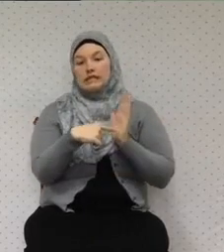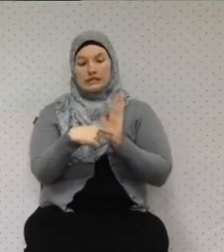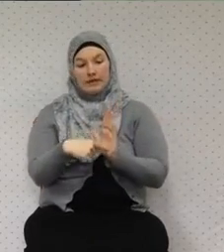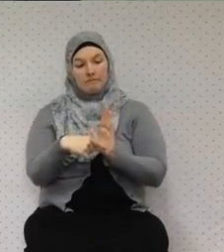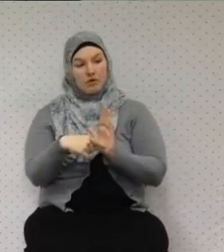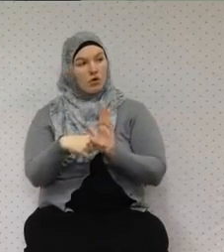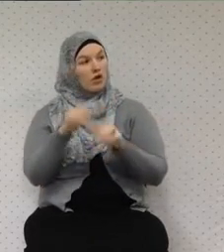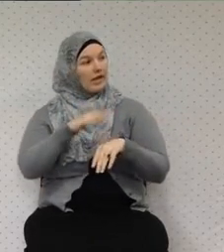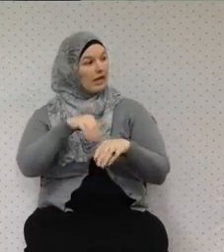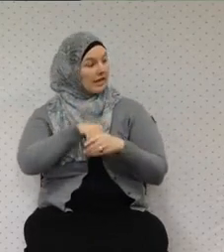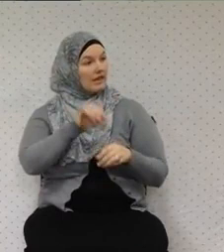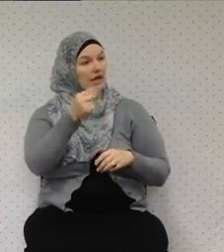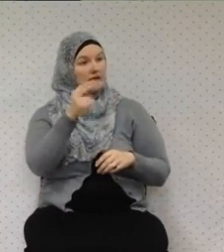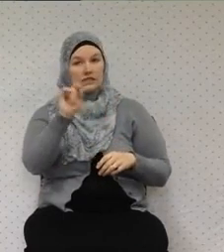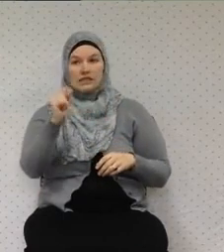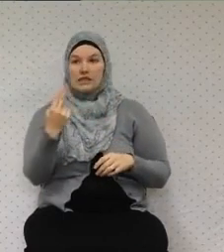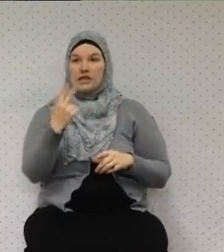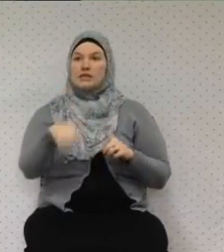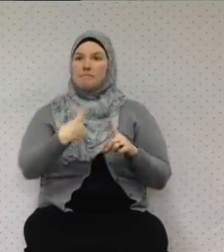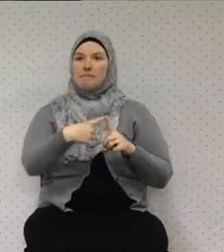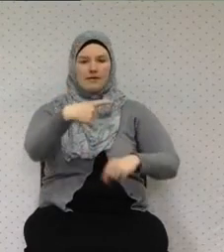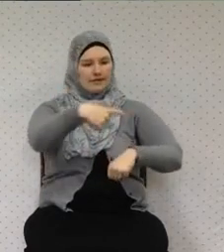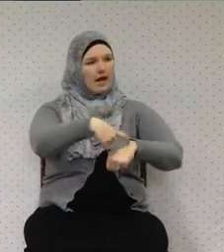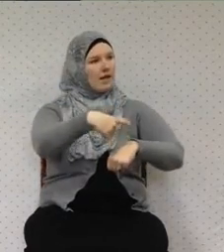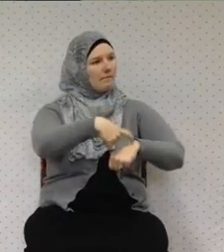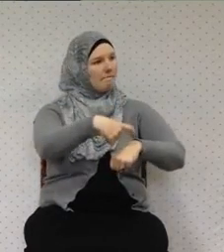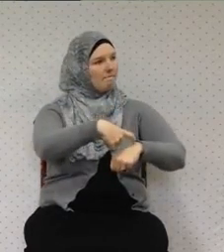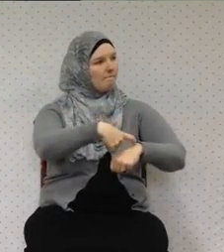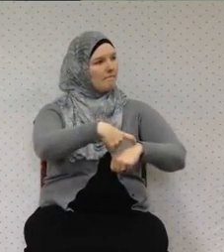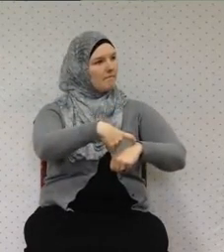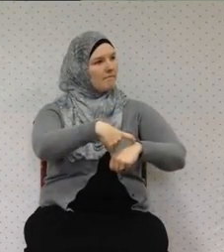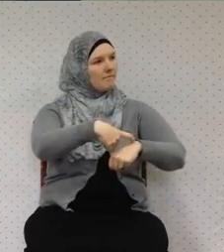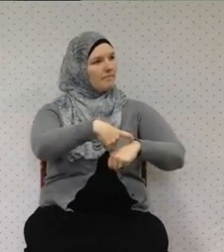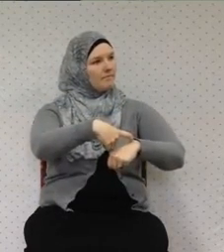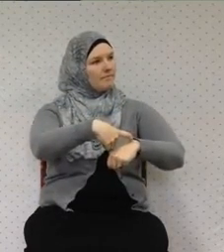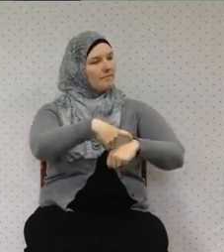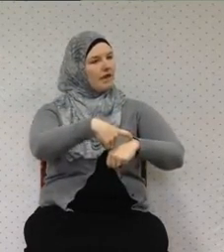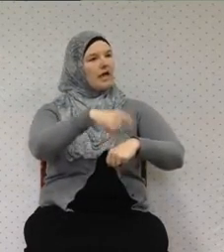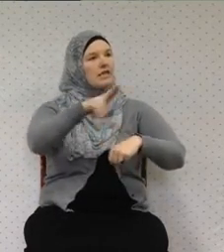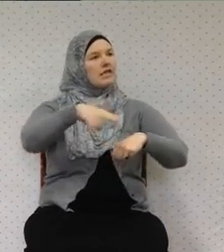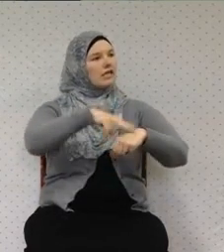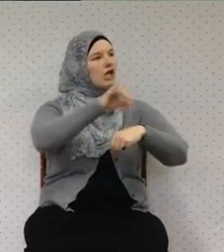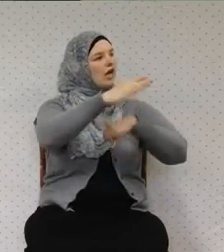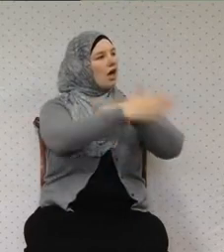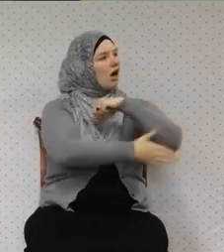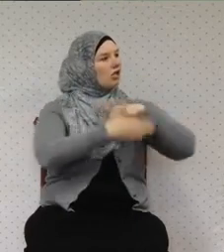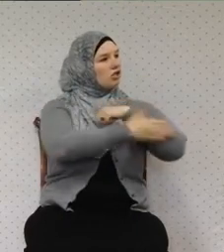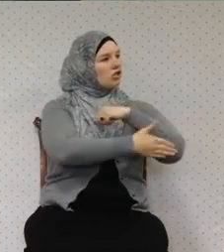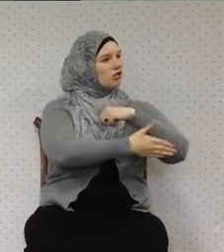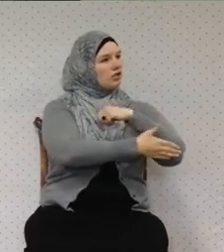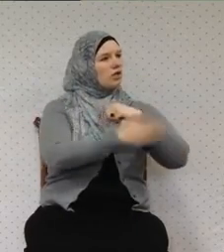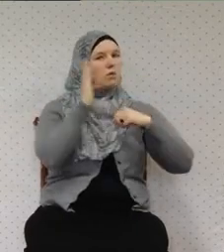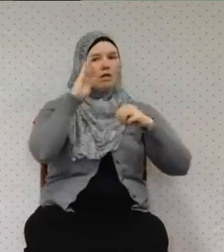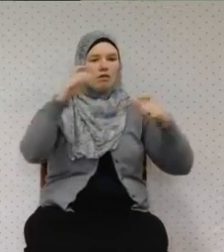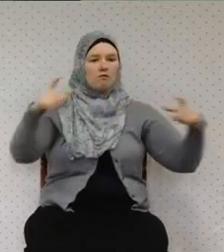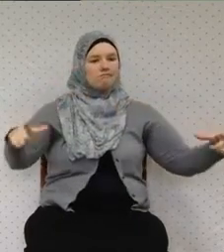given in the hadith, that it is about time that nations will crack down on you as a group of